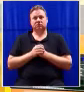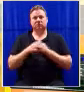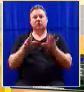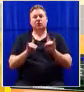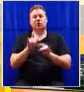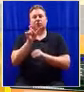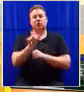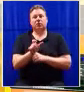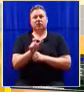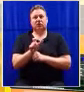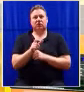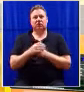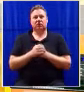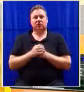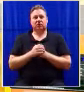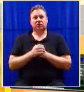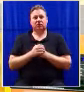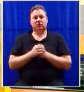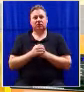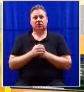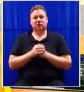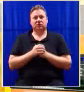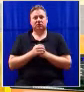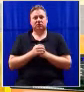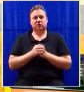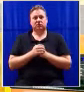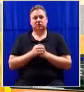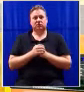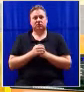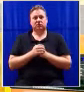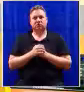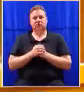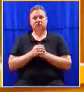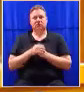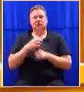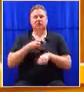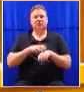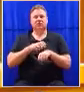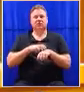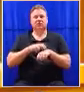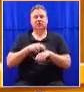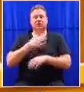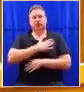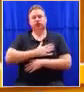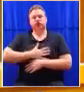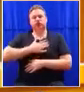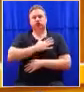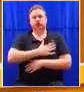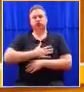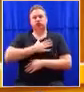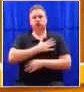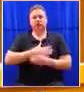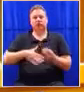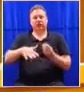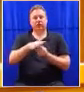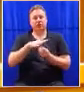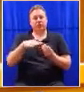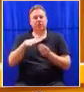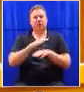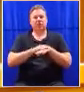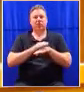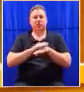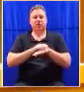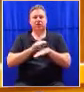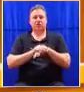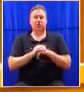Chairperson, it would be amiss of me to not extend heartfelt condolences to the family and the friends of those who